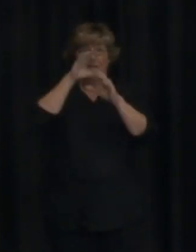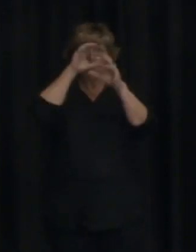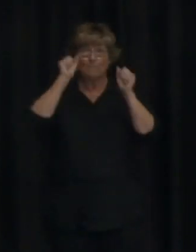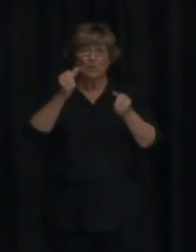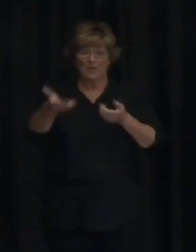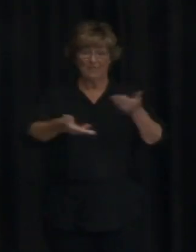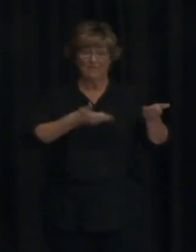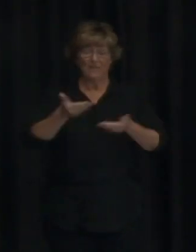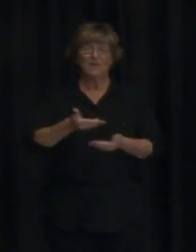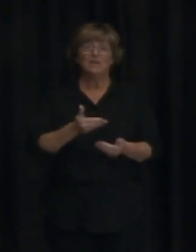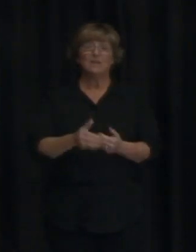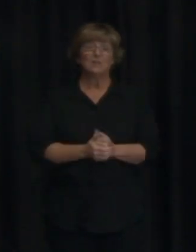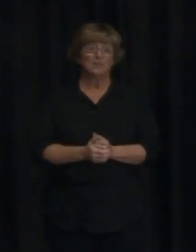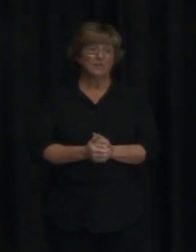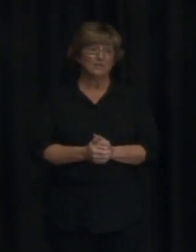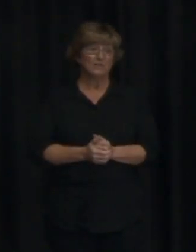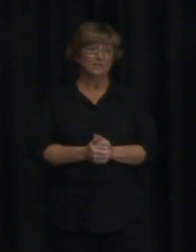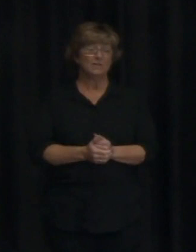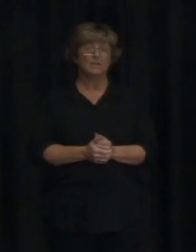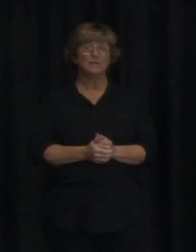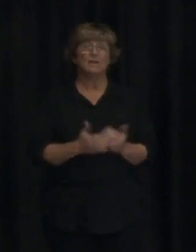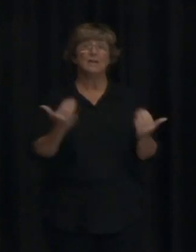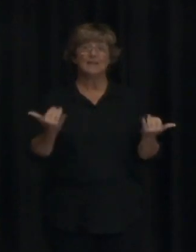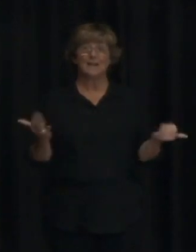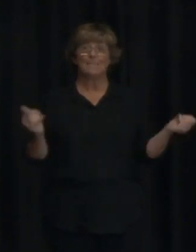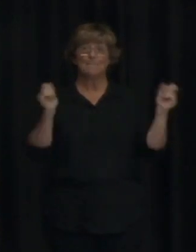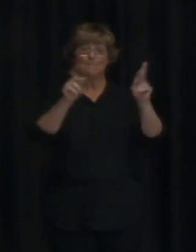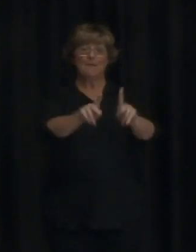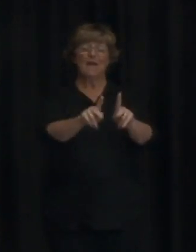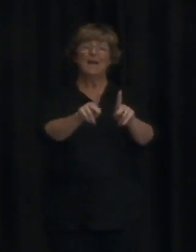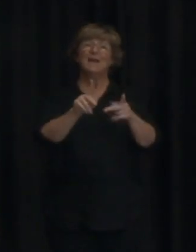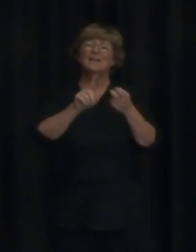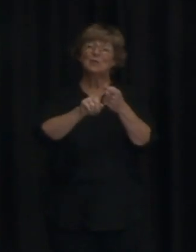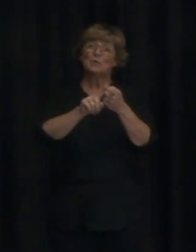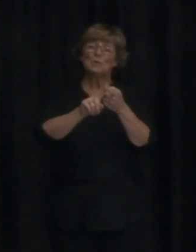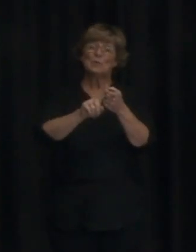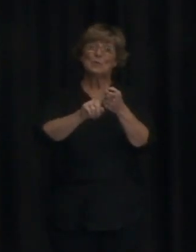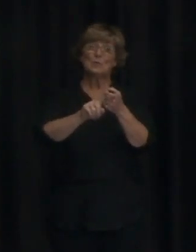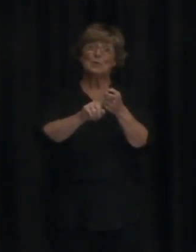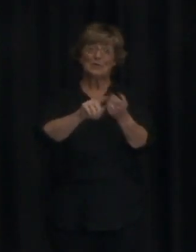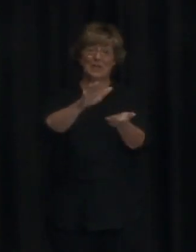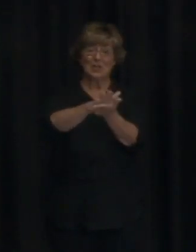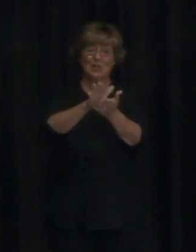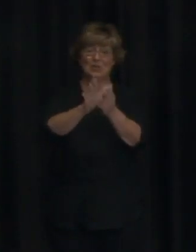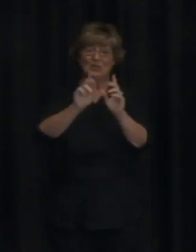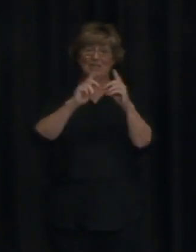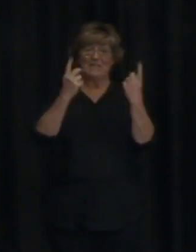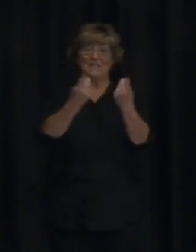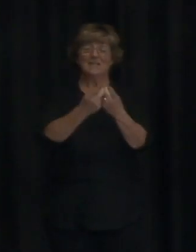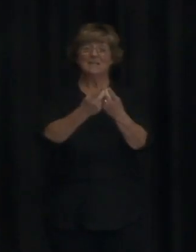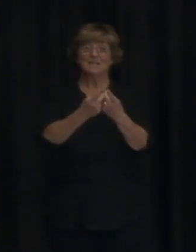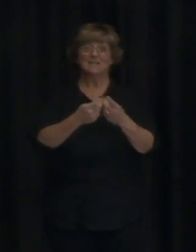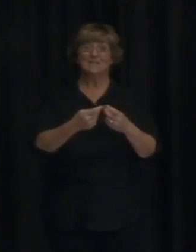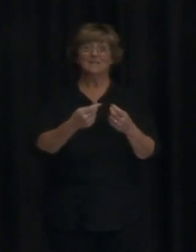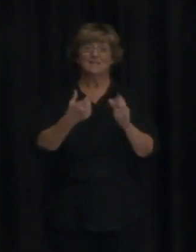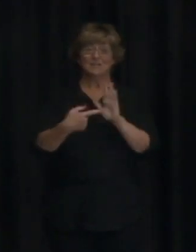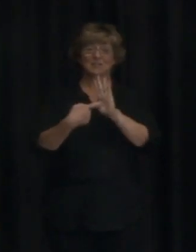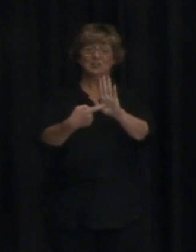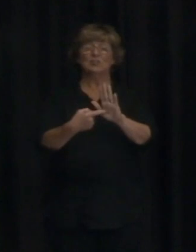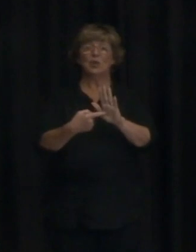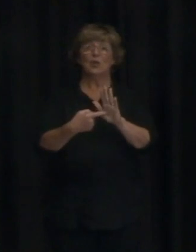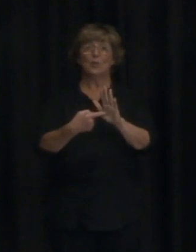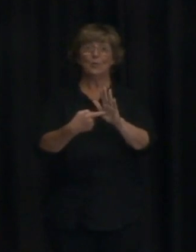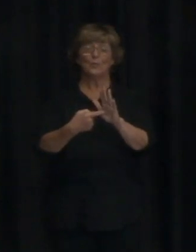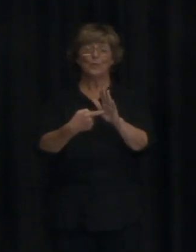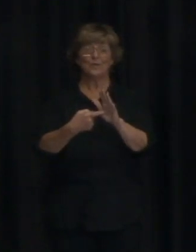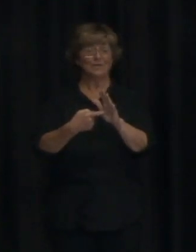invited us, the spirit to which brings us back to a school district that in many respects reflects the bookmark